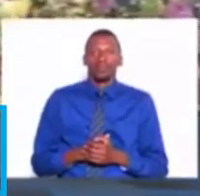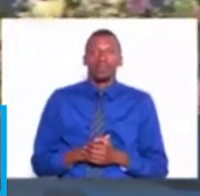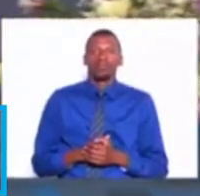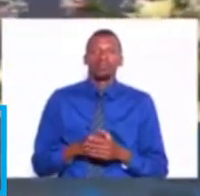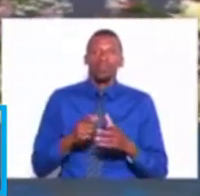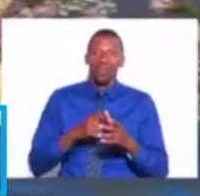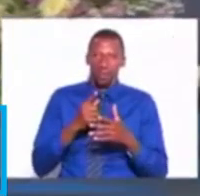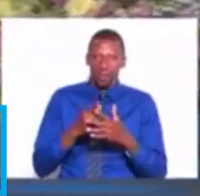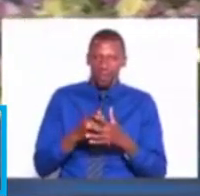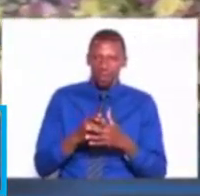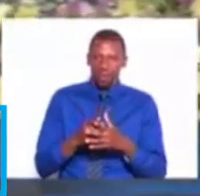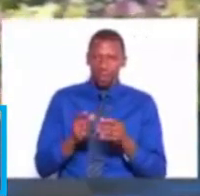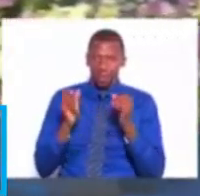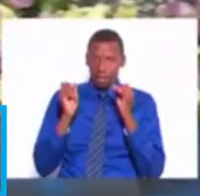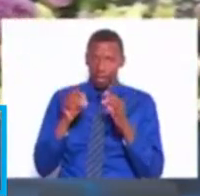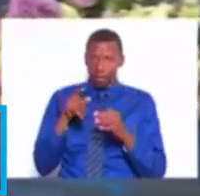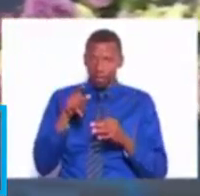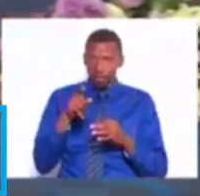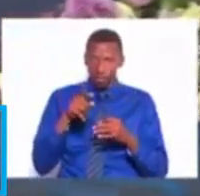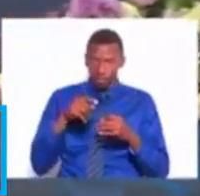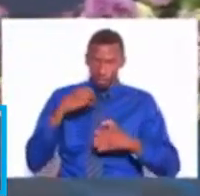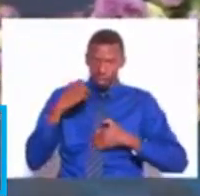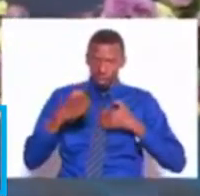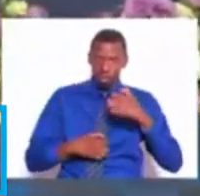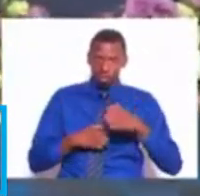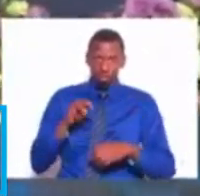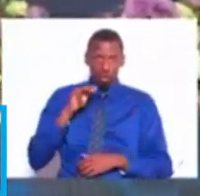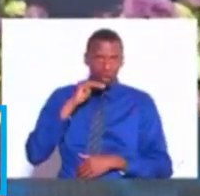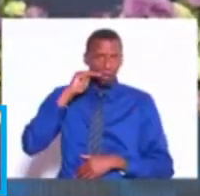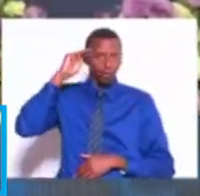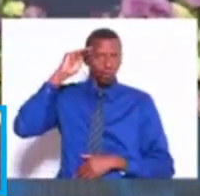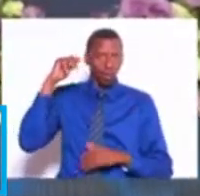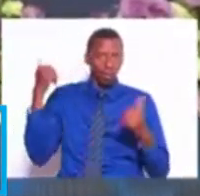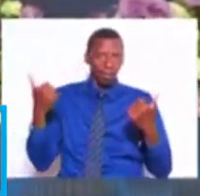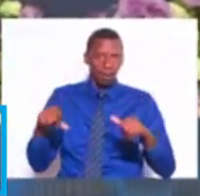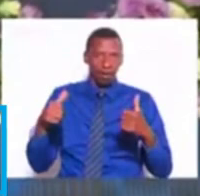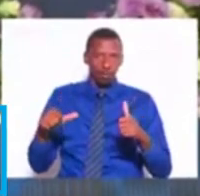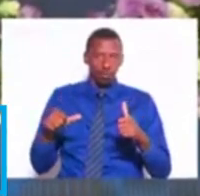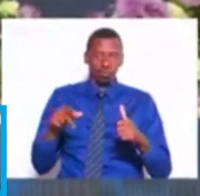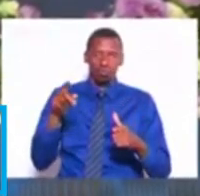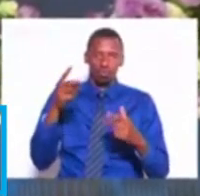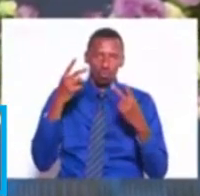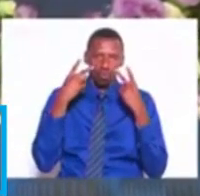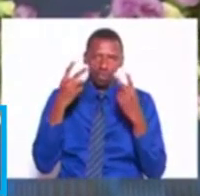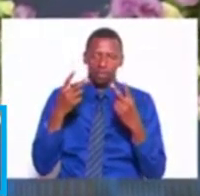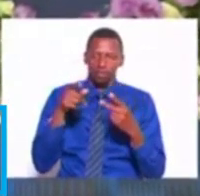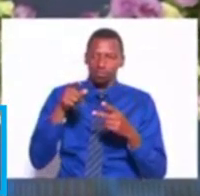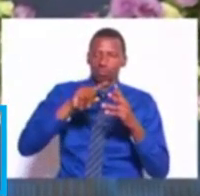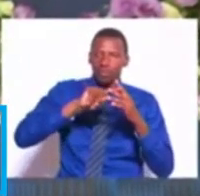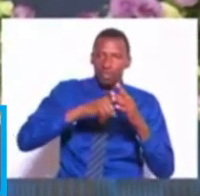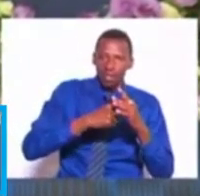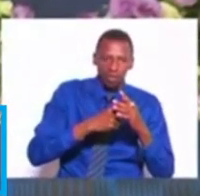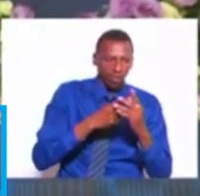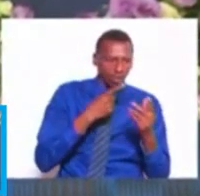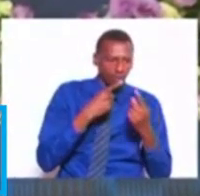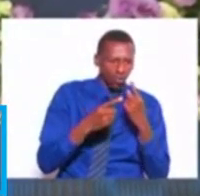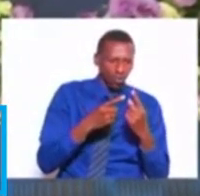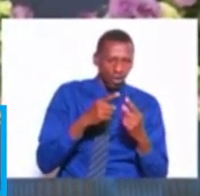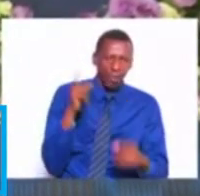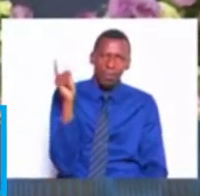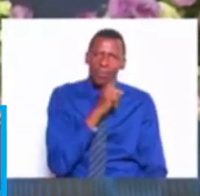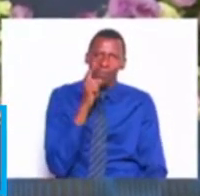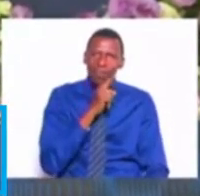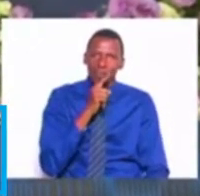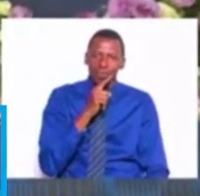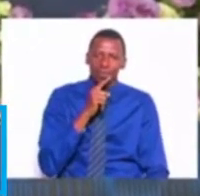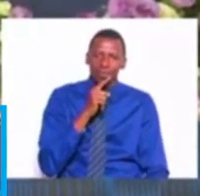And then if you are not emotionally matured, you will find that you begin to talk harshly to your